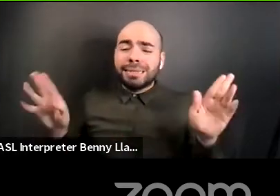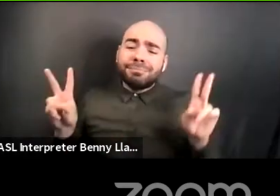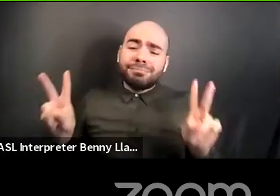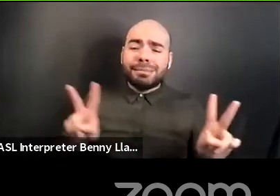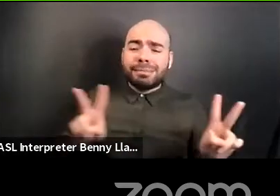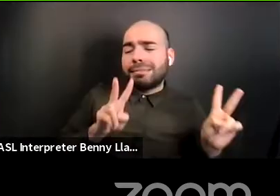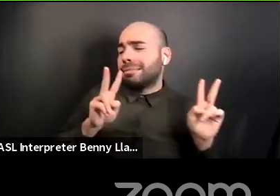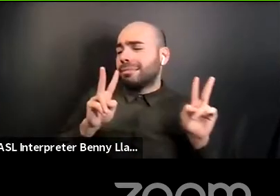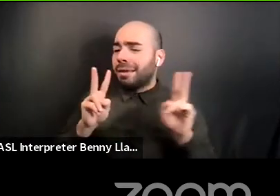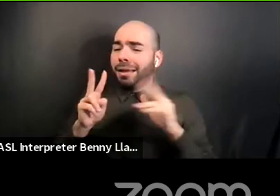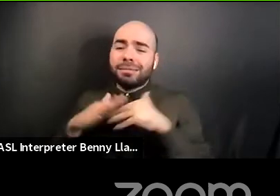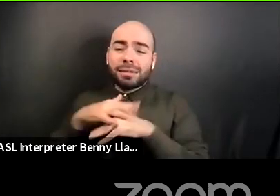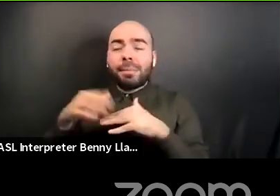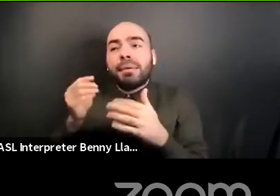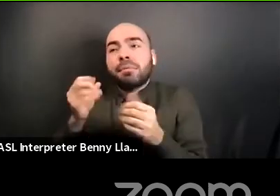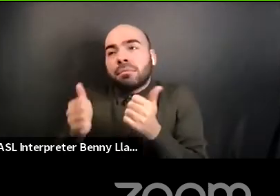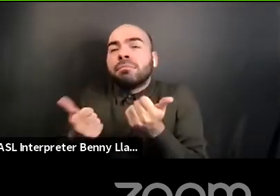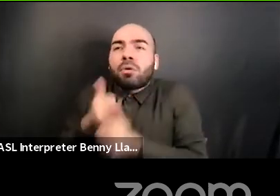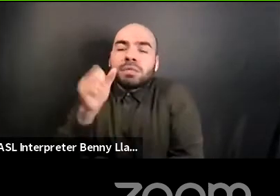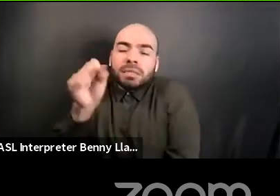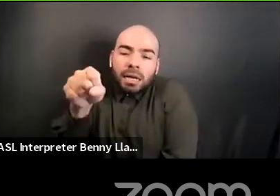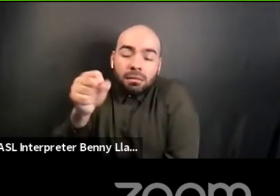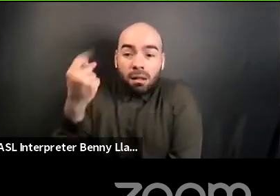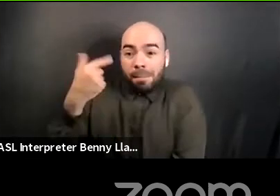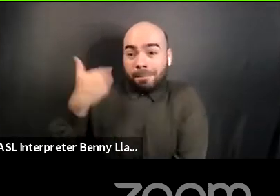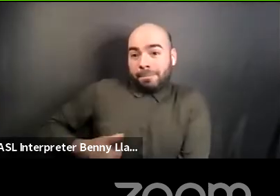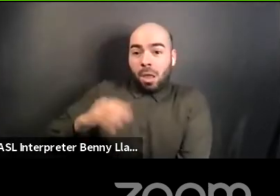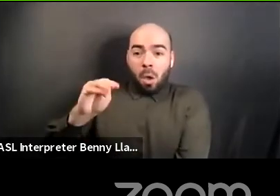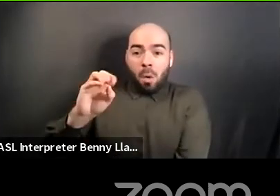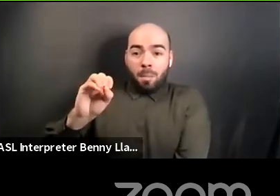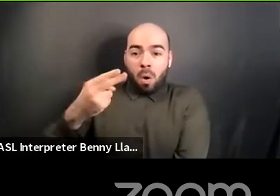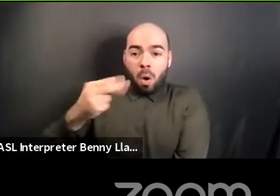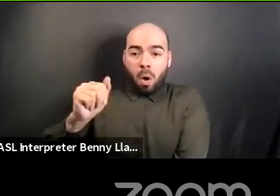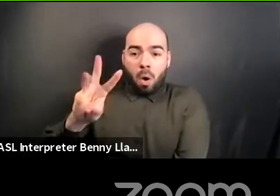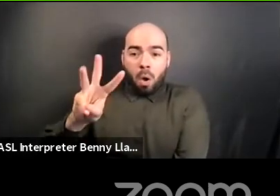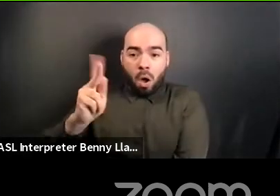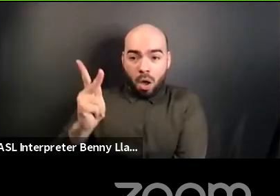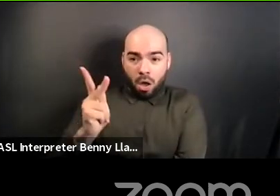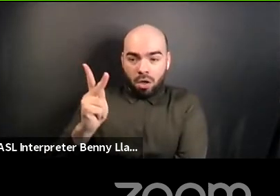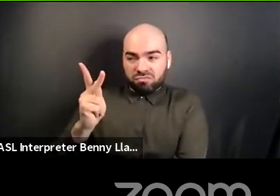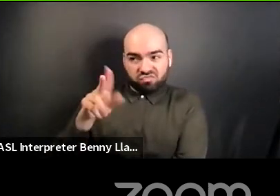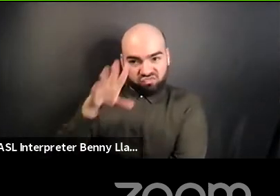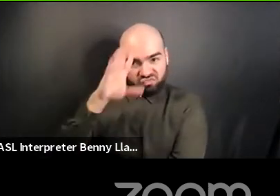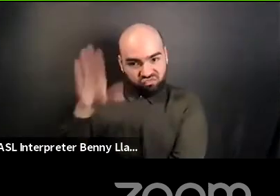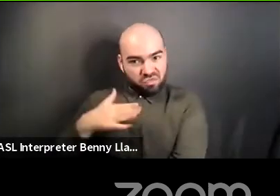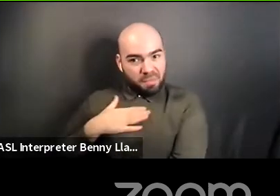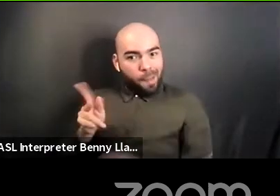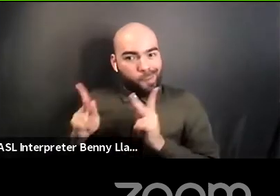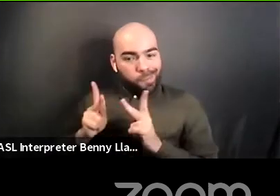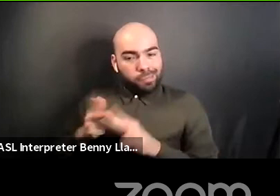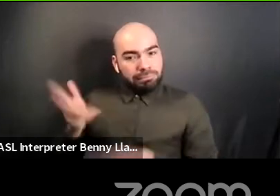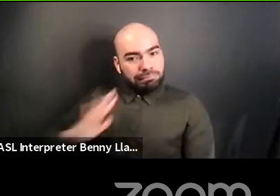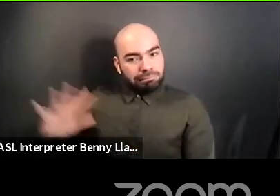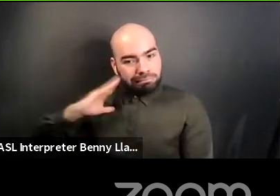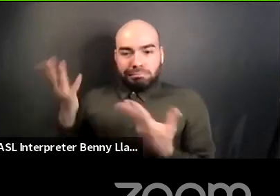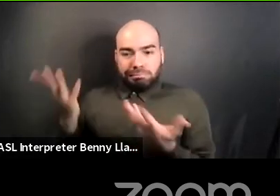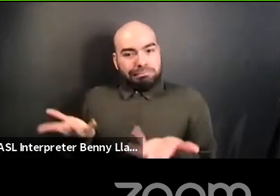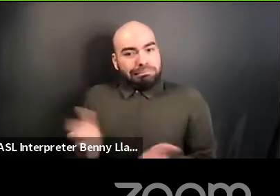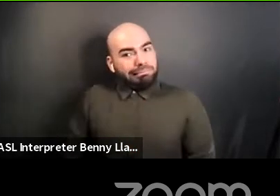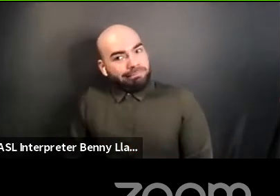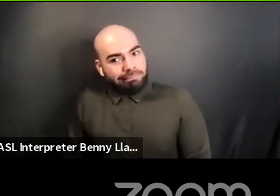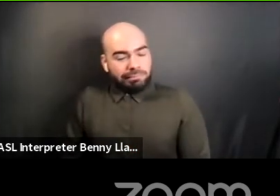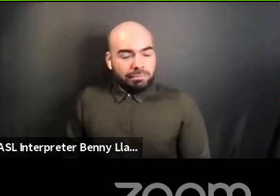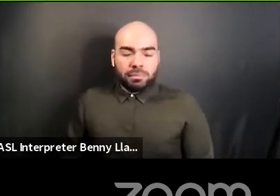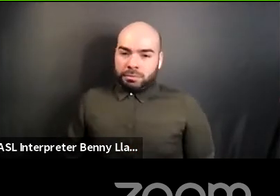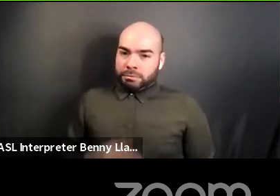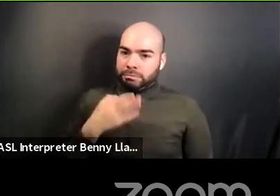like I guess for the most part we are, but like, I don't know, I'm Mohawk and I know my people have done some messed up stuff, you know, like just